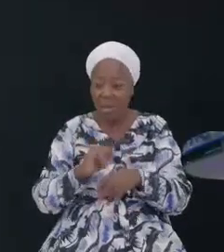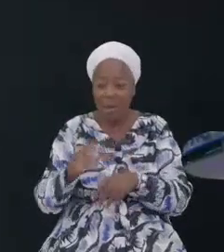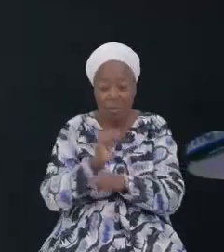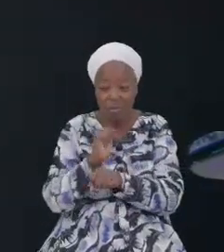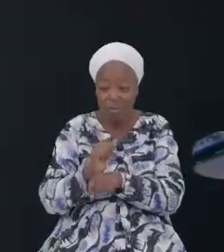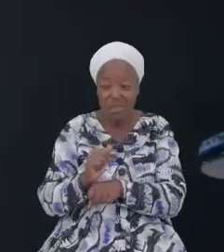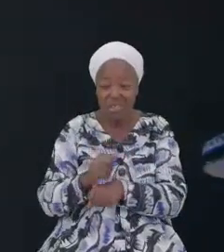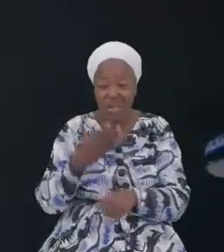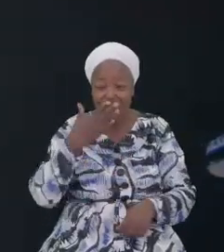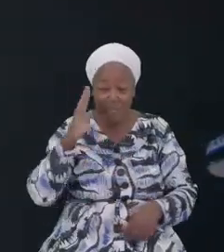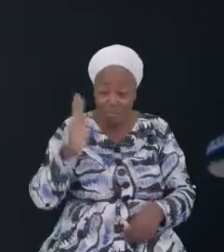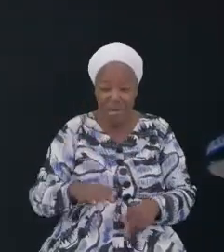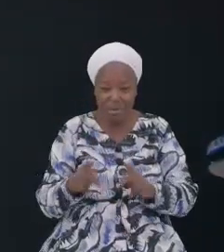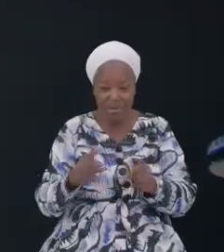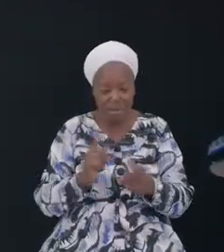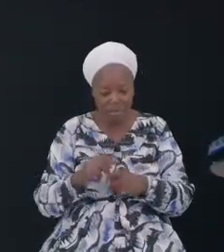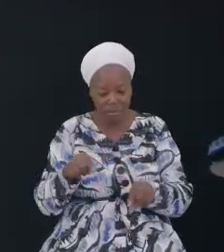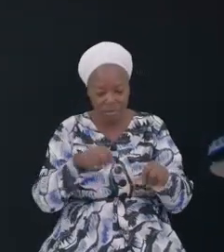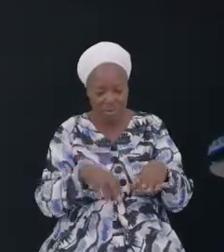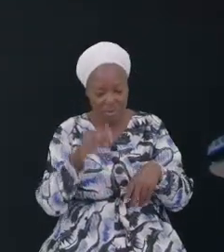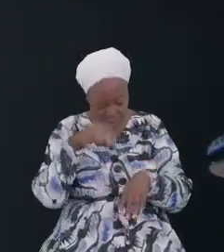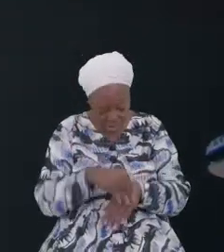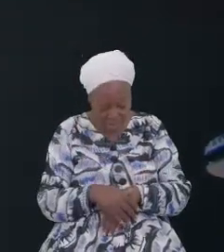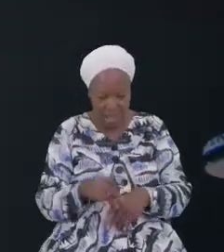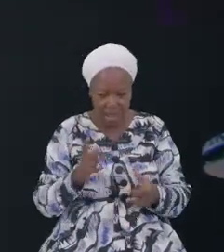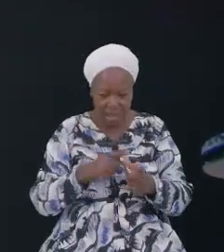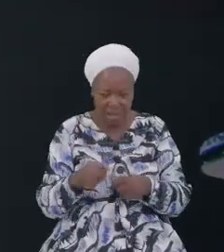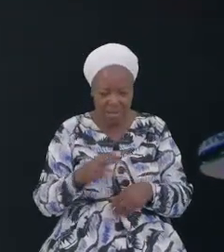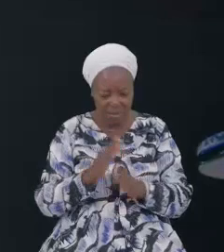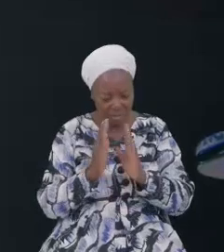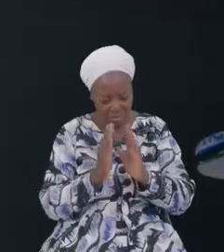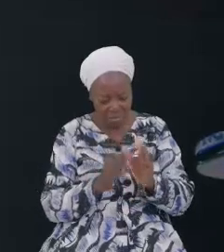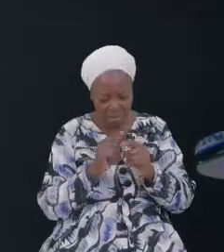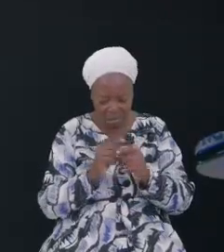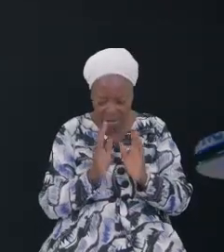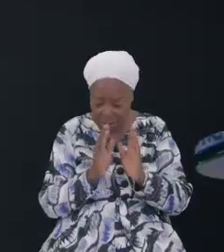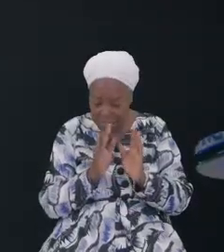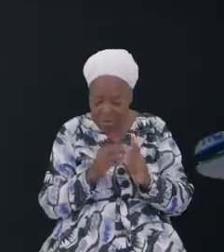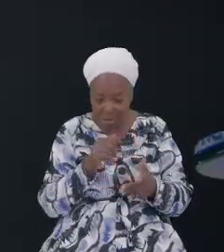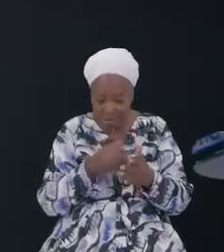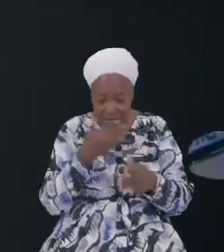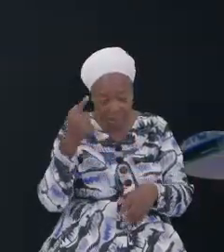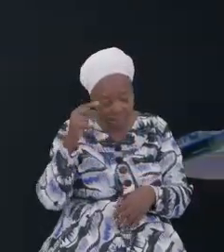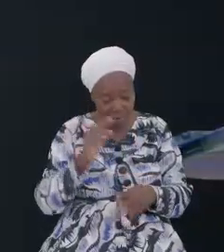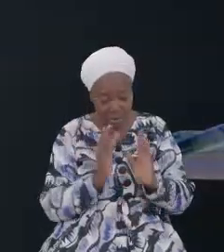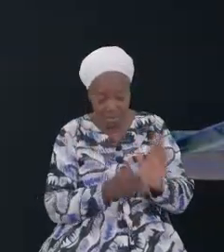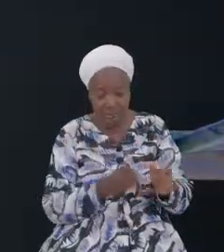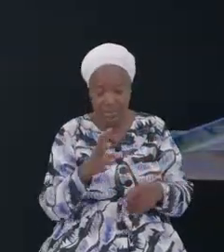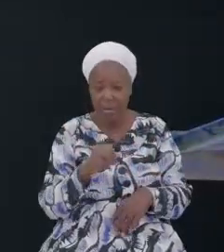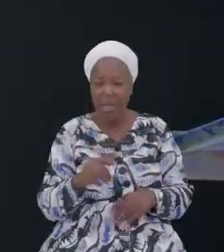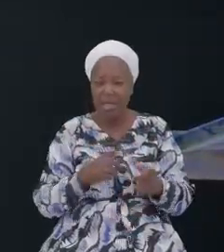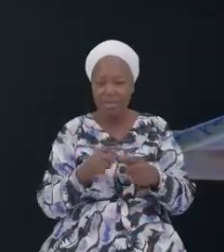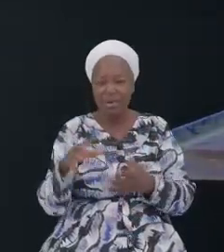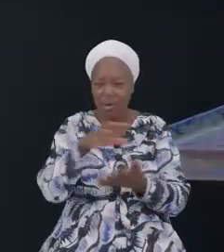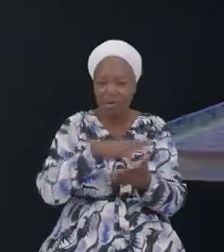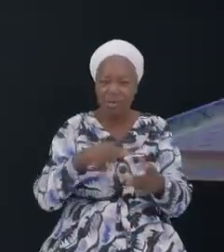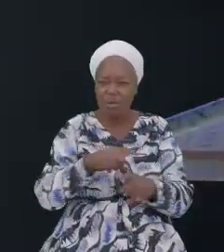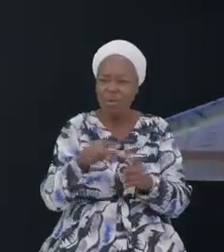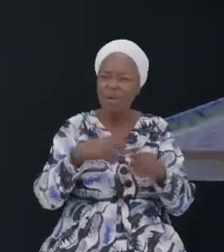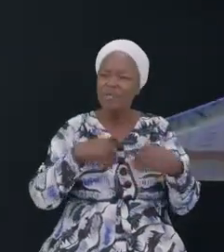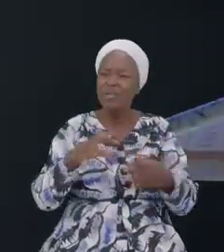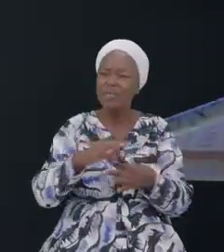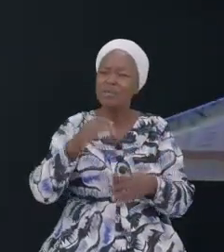they are in operation, then you drop your head. You wonder, what will I do? Your head is scattered. You are confused. Well, you have the Spirit of God and